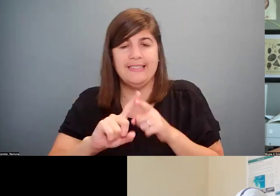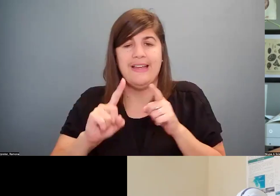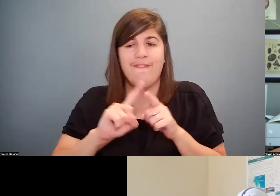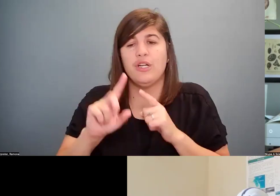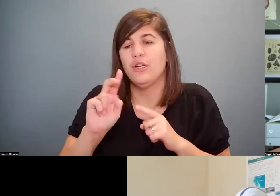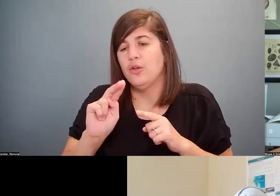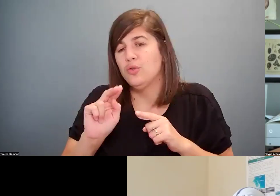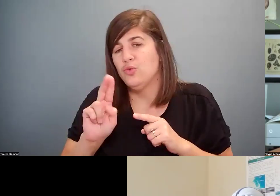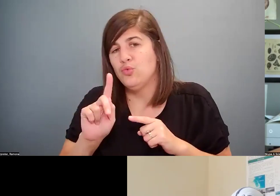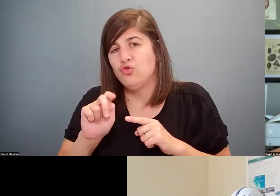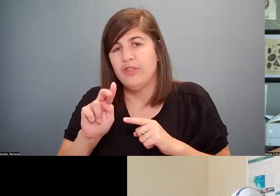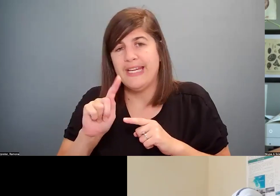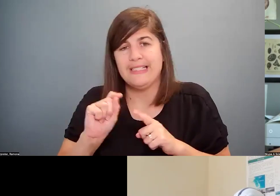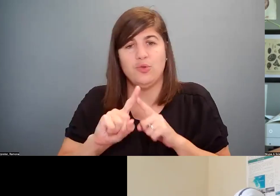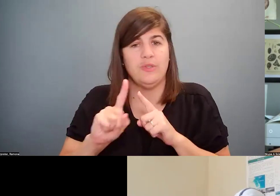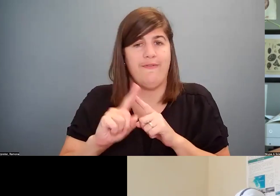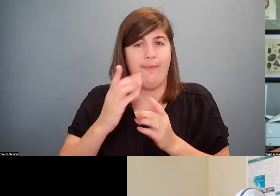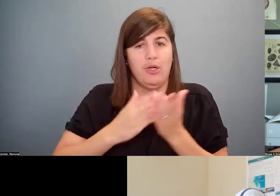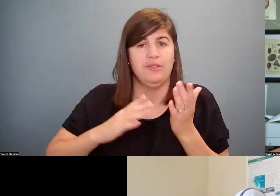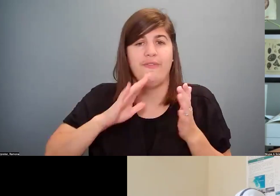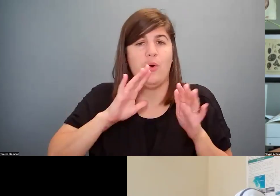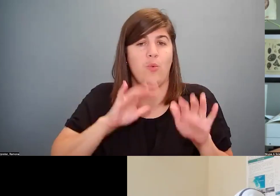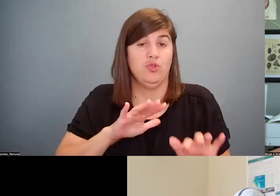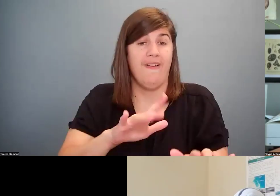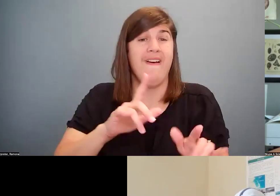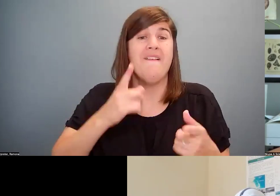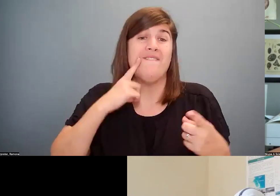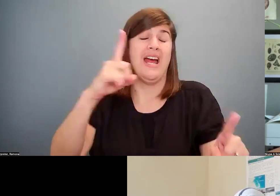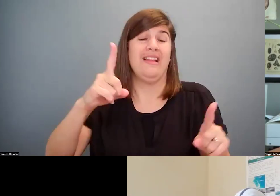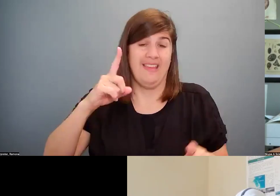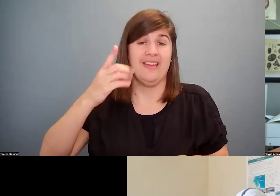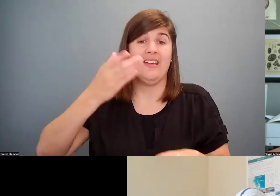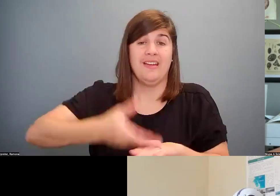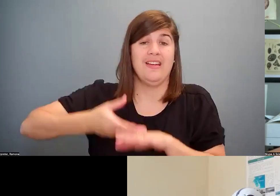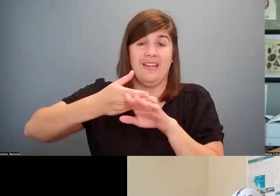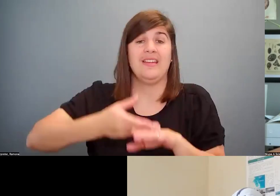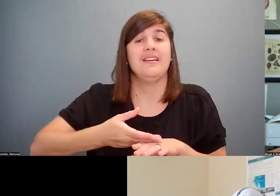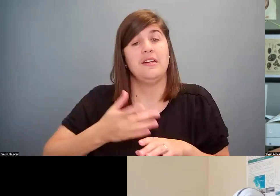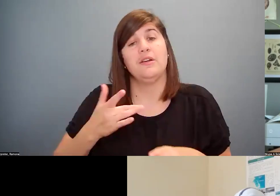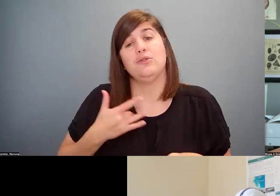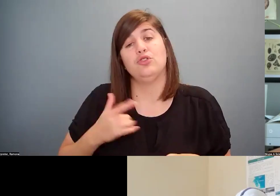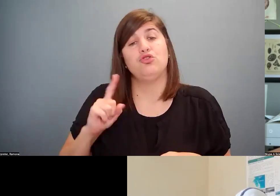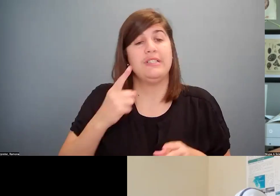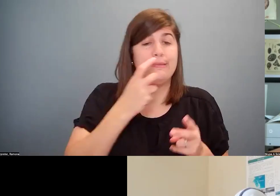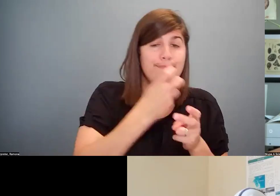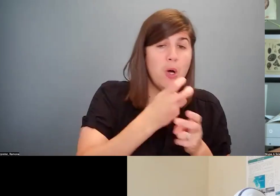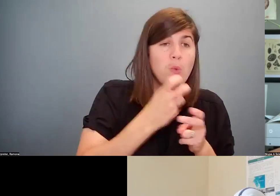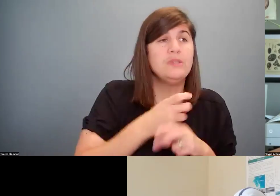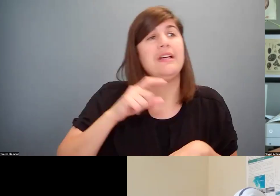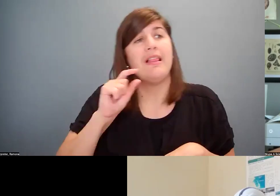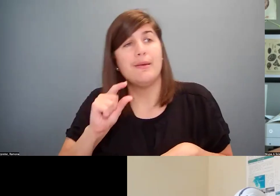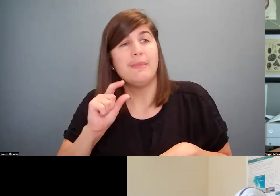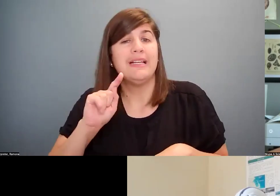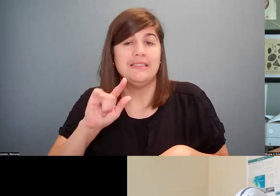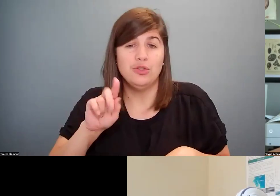different parts of the ocean. And when it finally settles at the bottom of the ocean, by then it's usually just bones and a little bit of tissue.